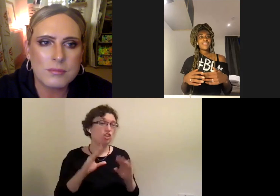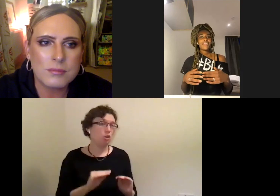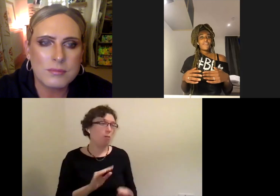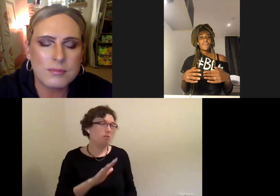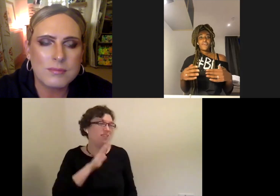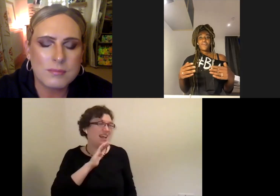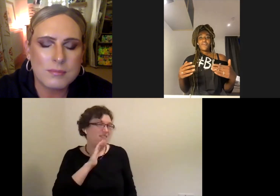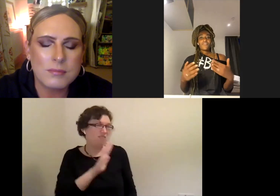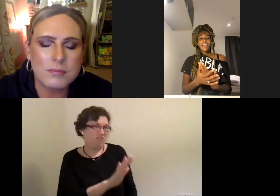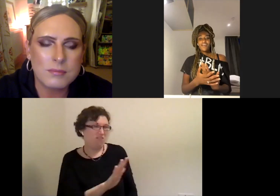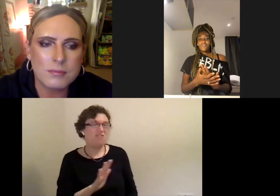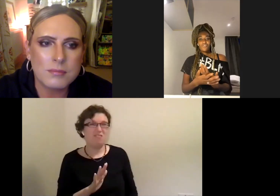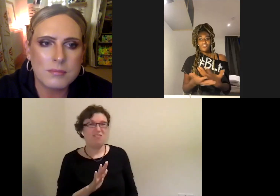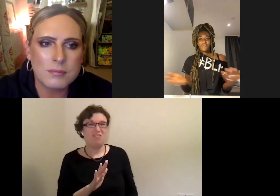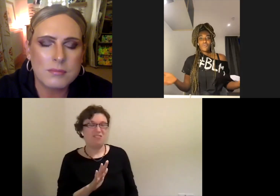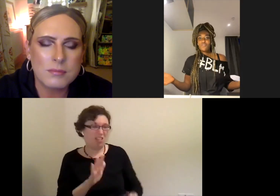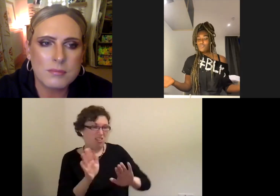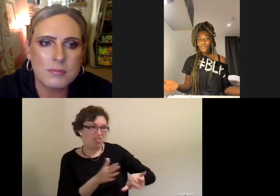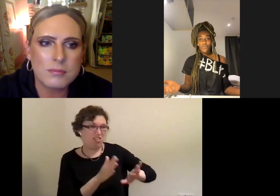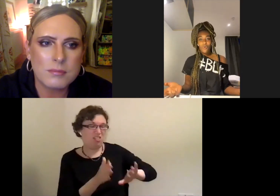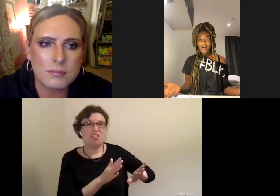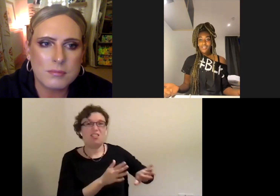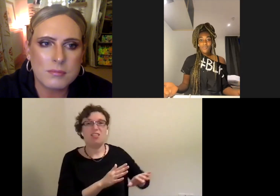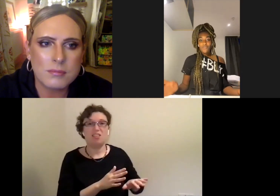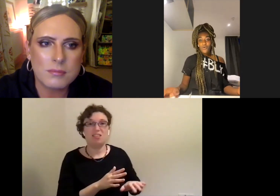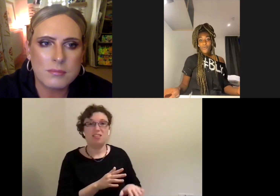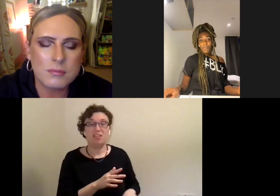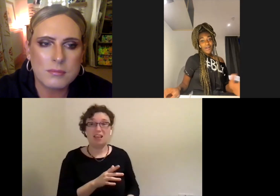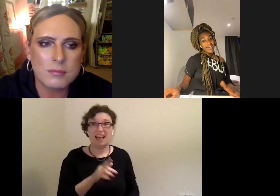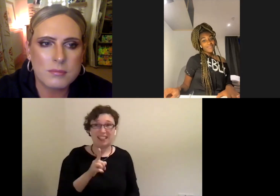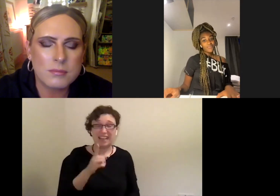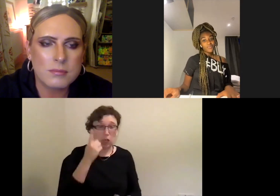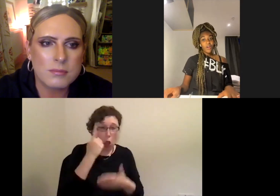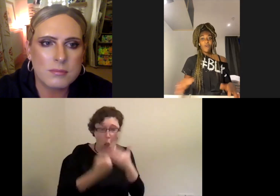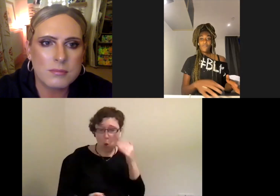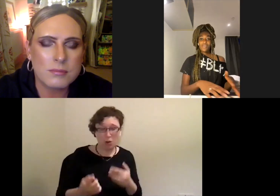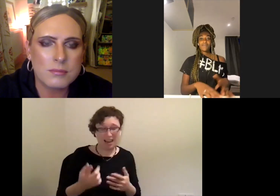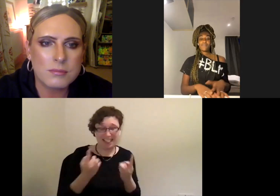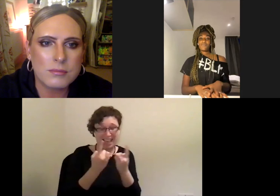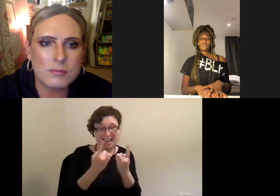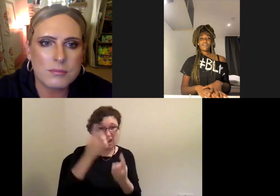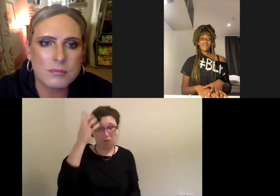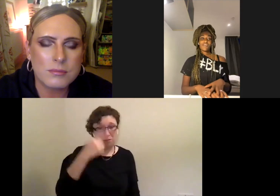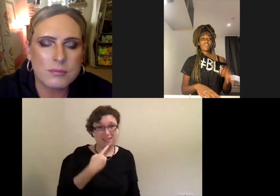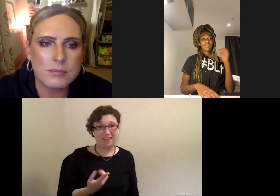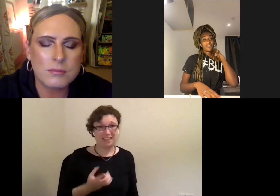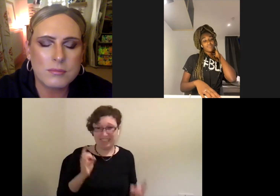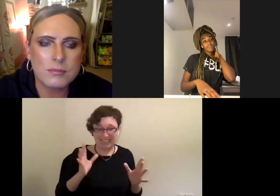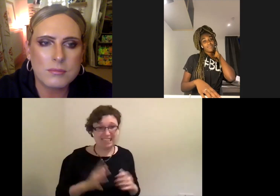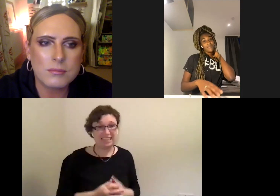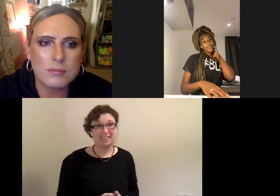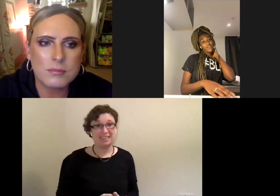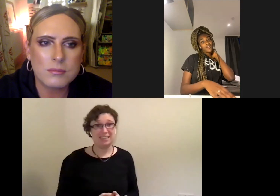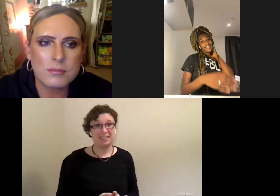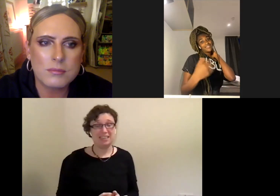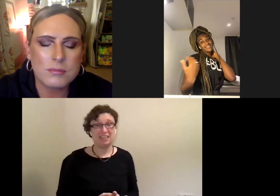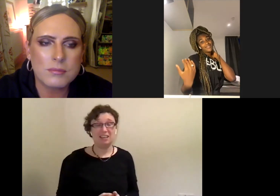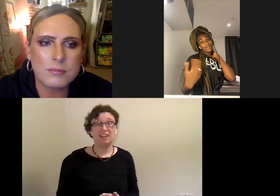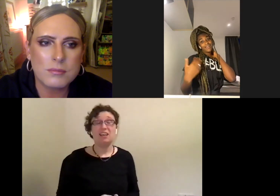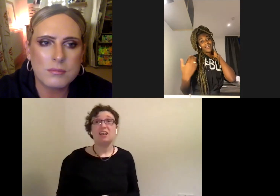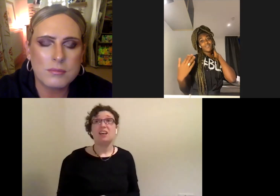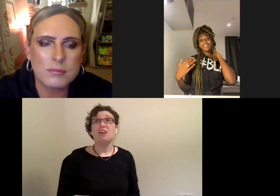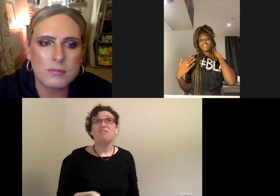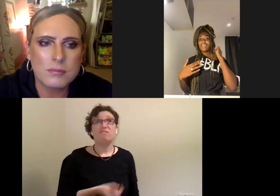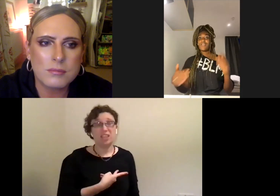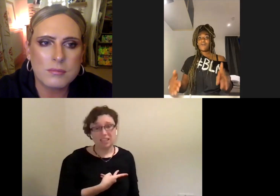made, that just ruins all the work that we've all put in. A lot of people, especially people that are against